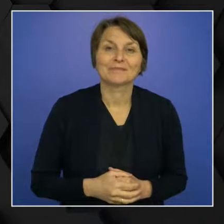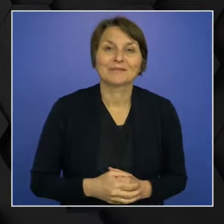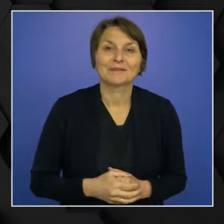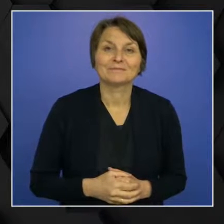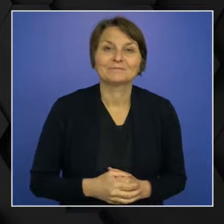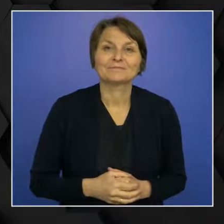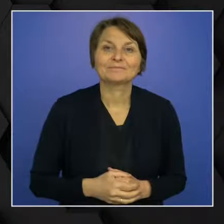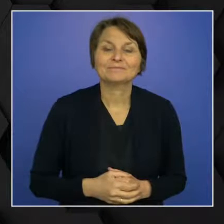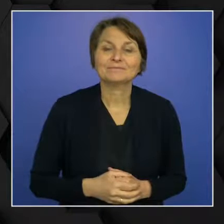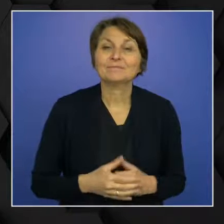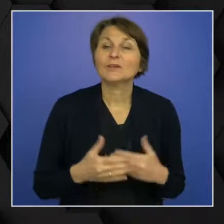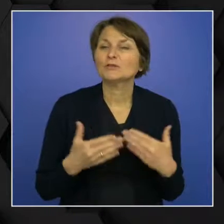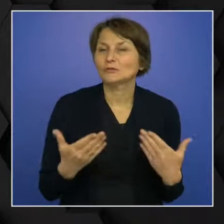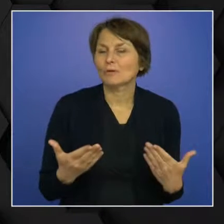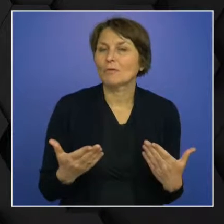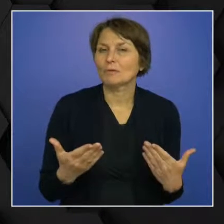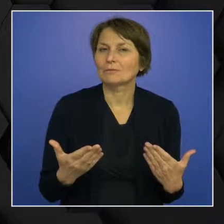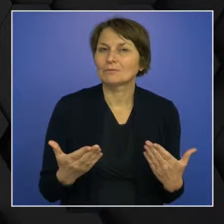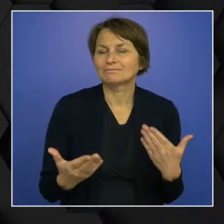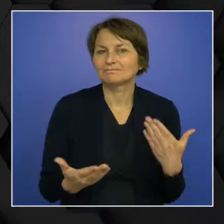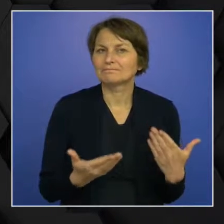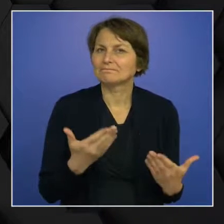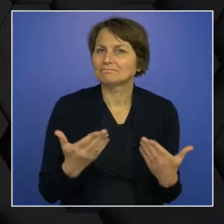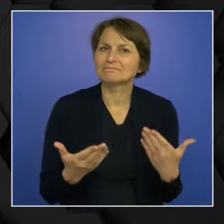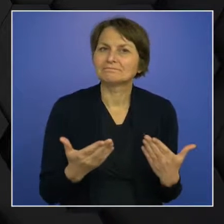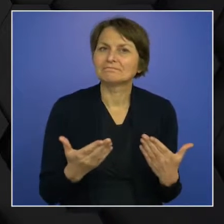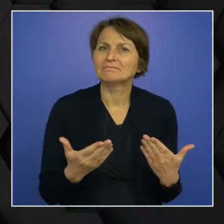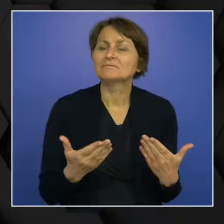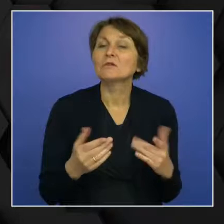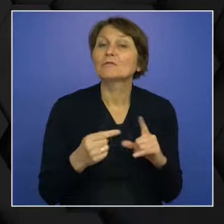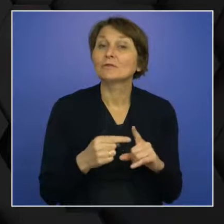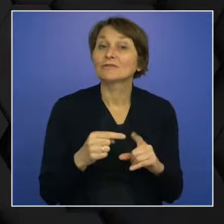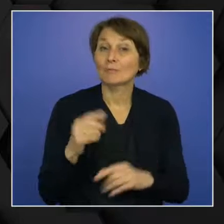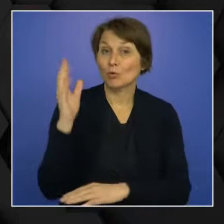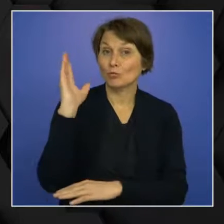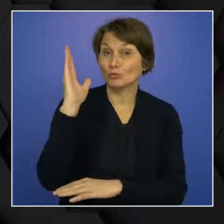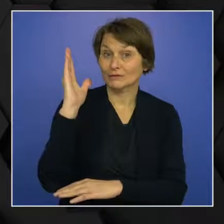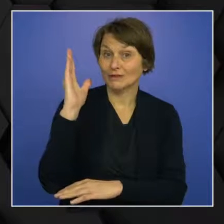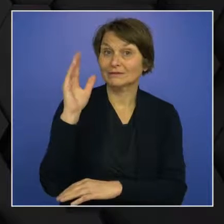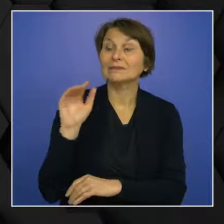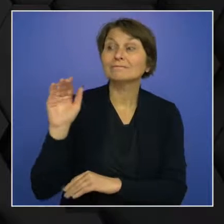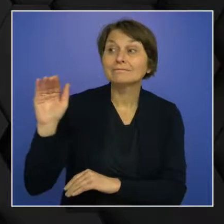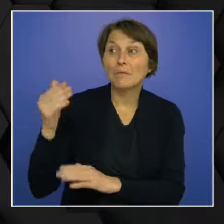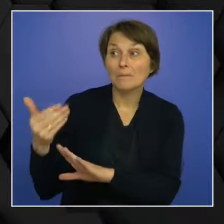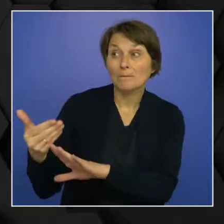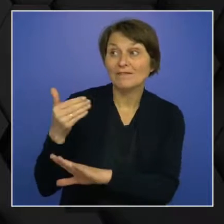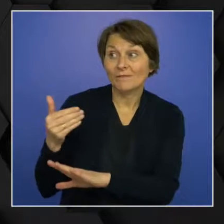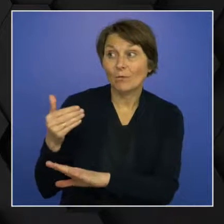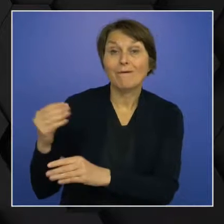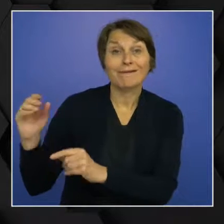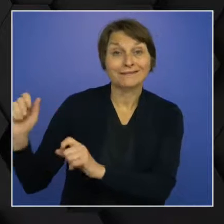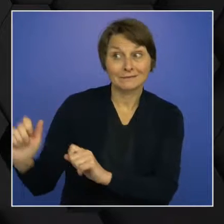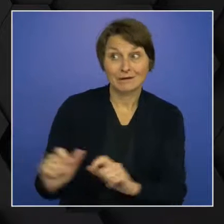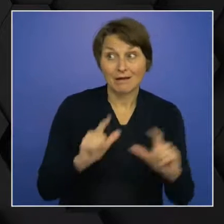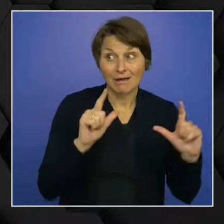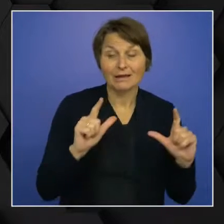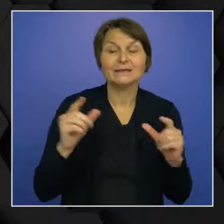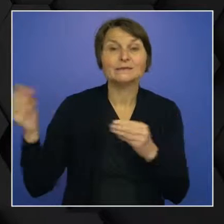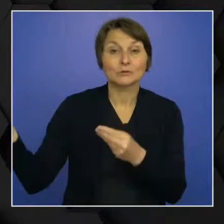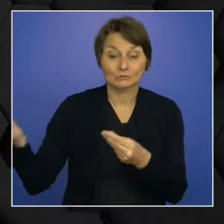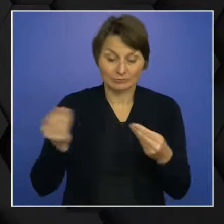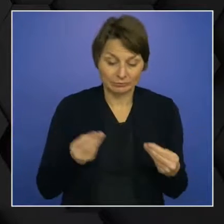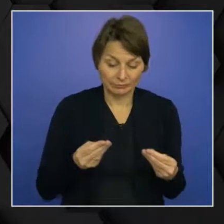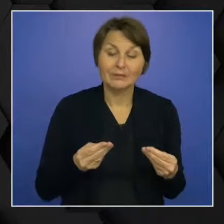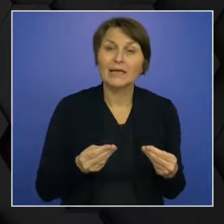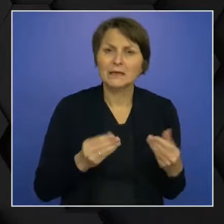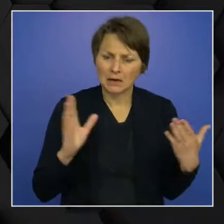It even goes for when you ask your presenters your slides before and you go through it. There